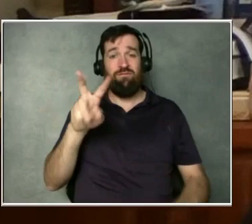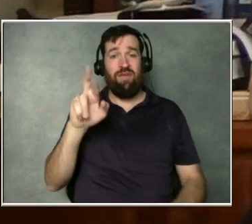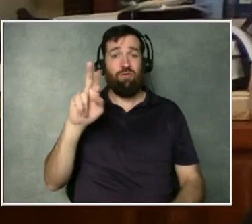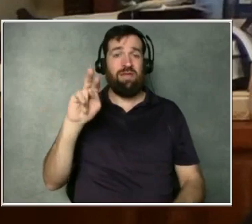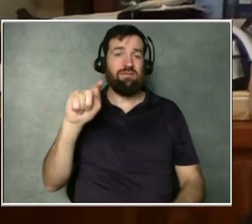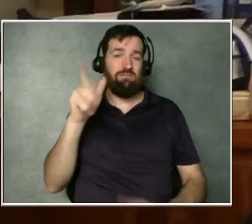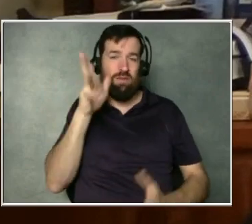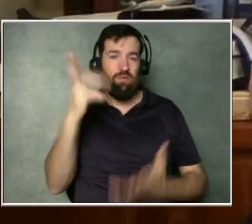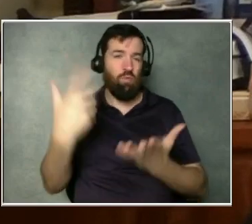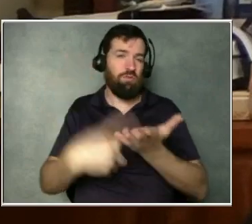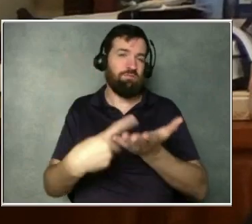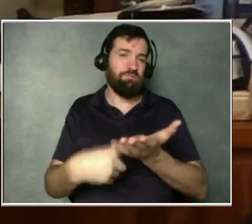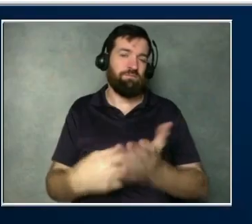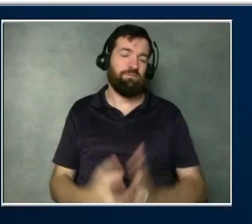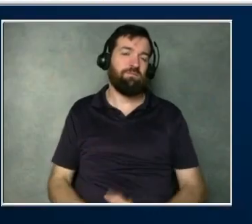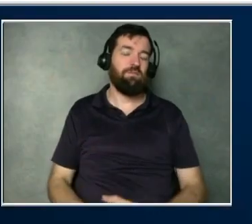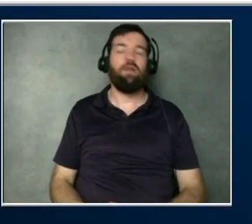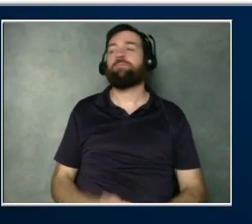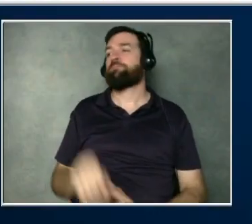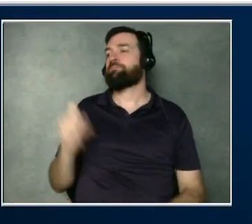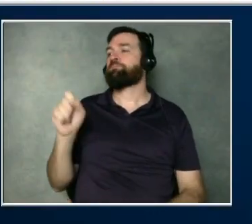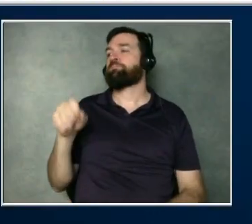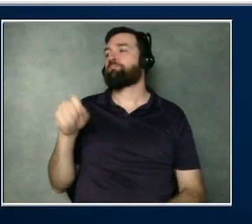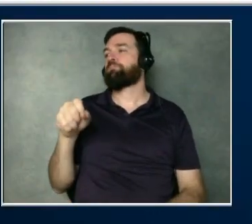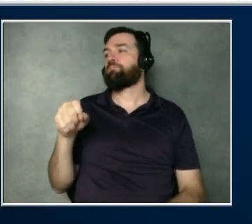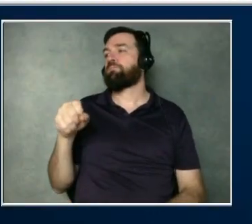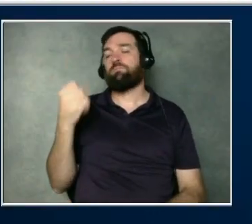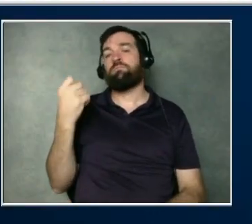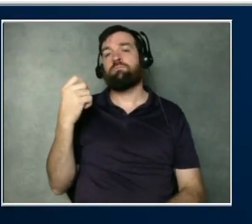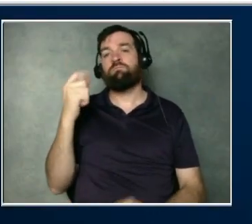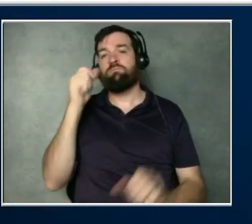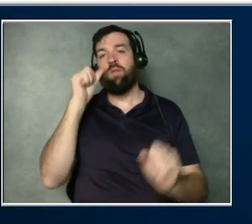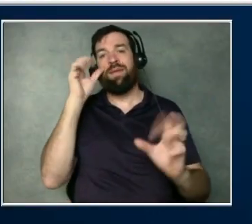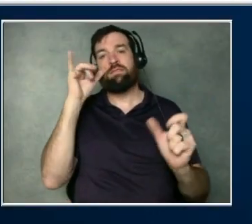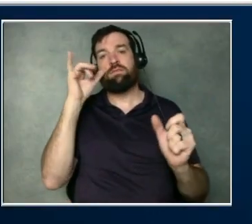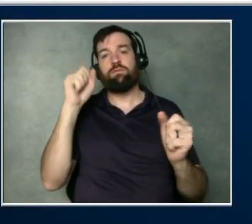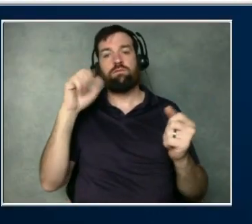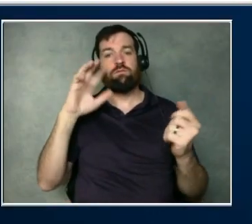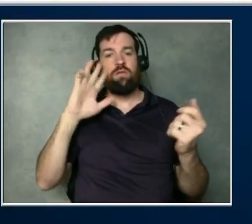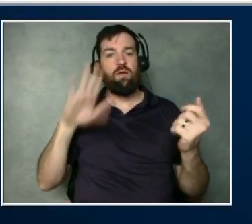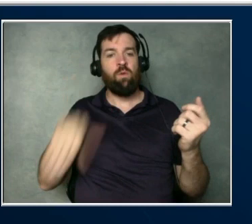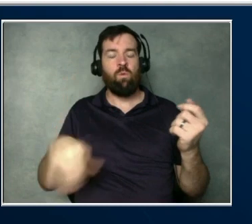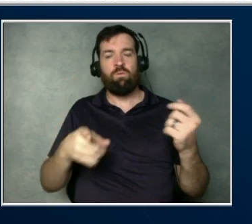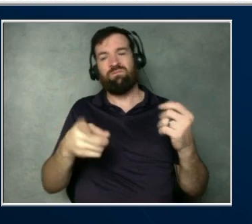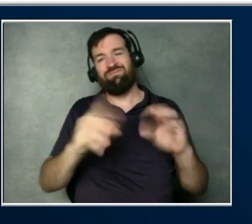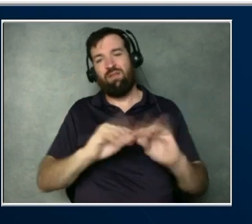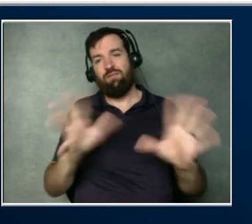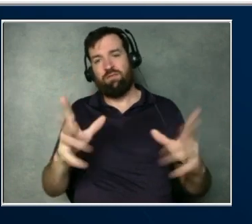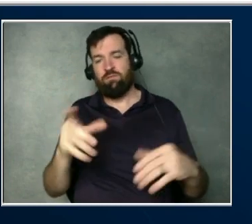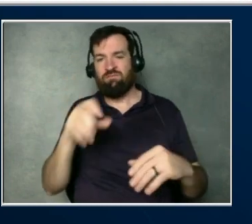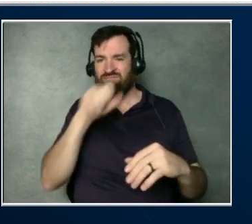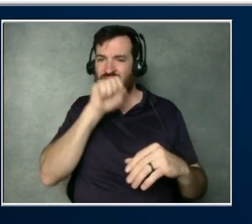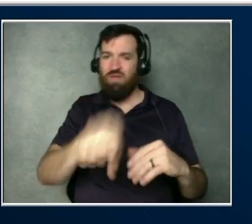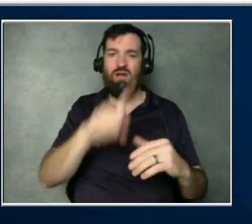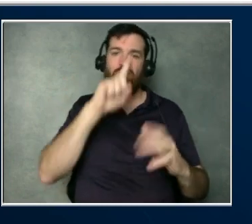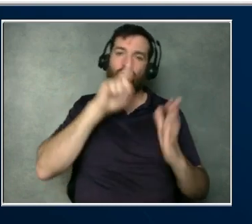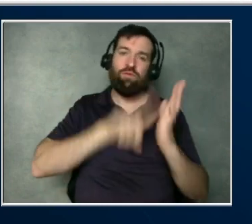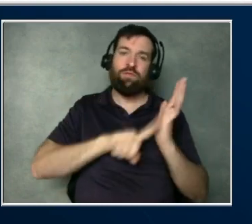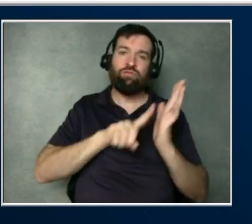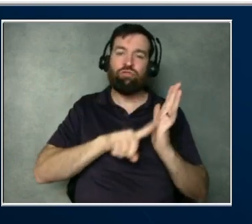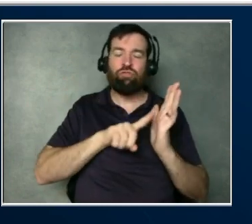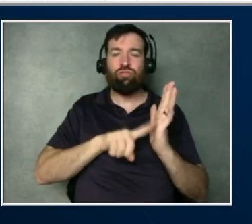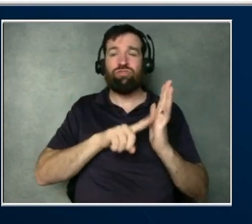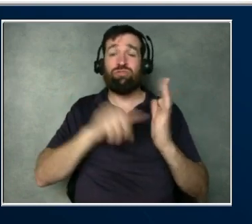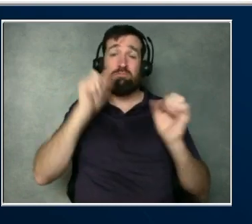about. Yeah, I think, it is amazing to be I know you obviously love research and do this really remarkable